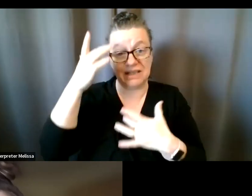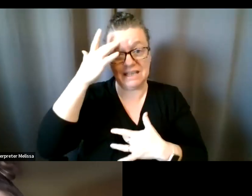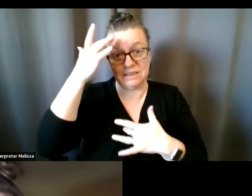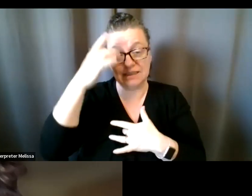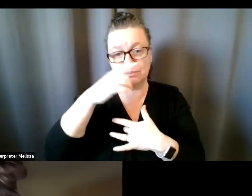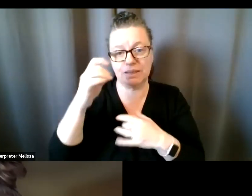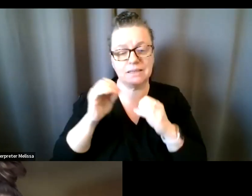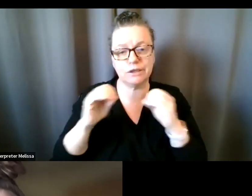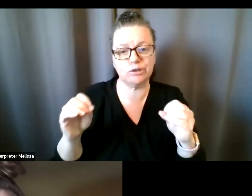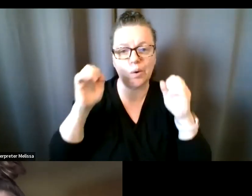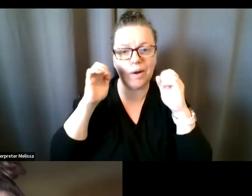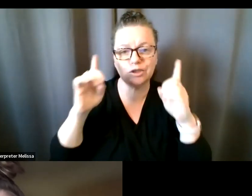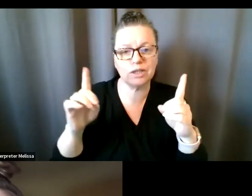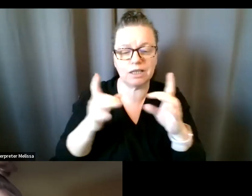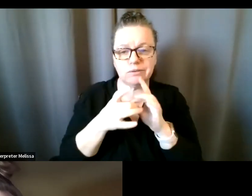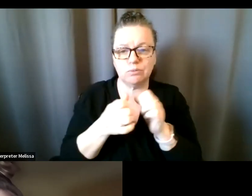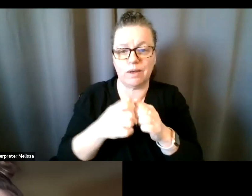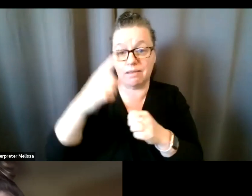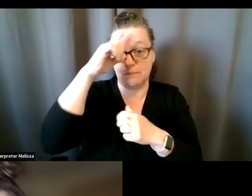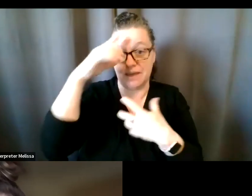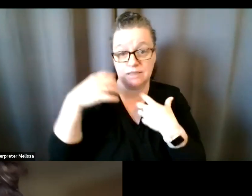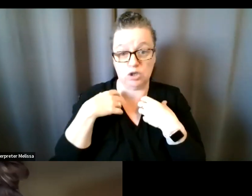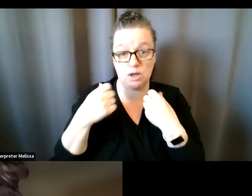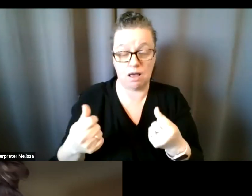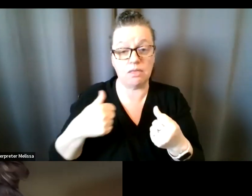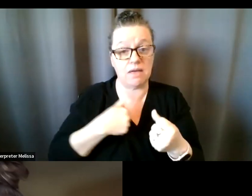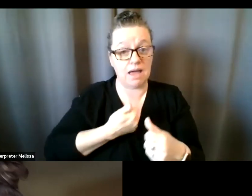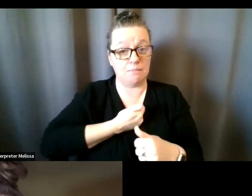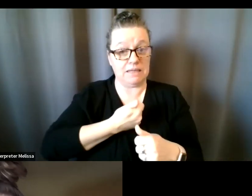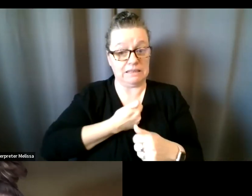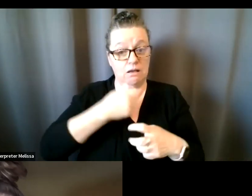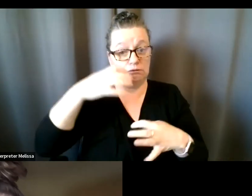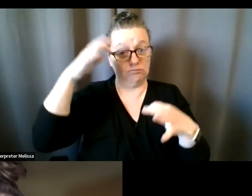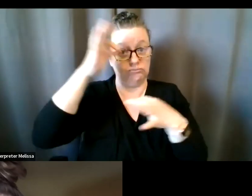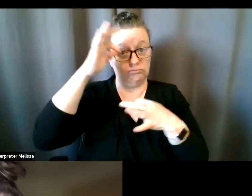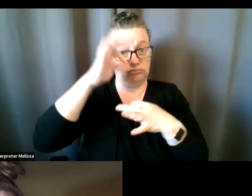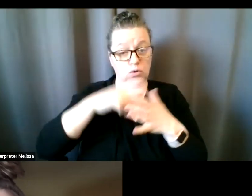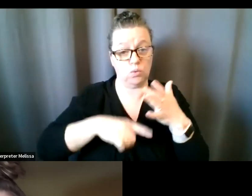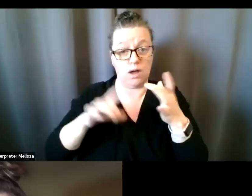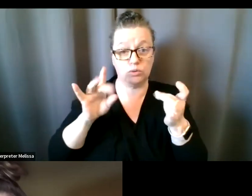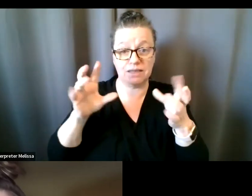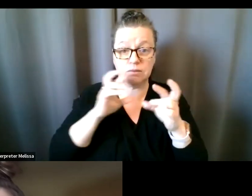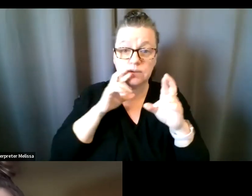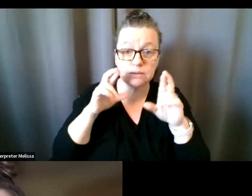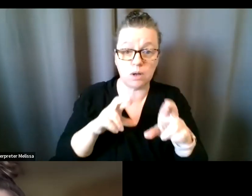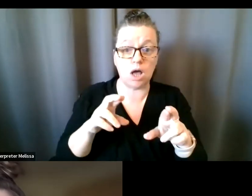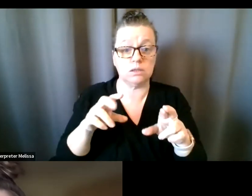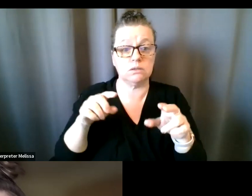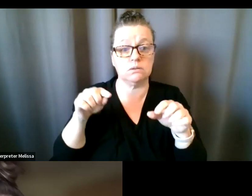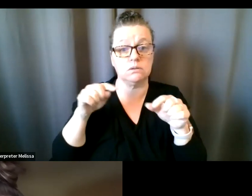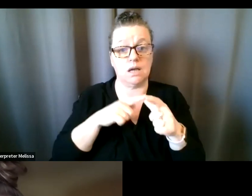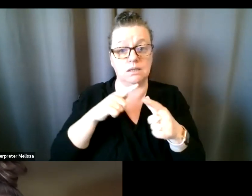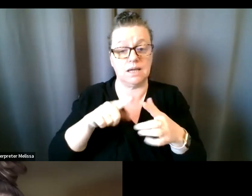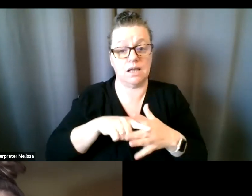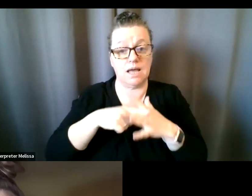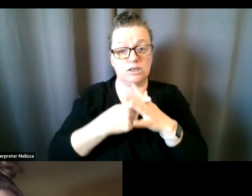educated on mental health. I myself was ignorant to what crisis response was until I started here with